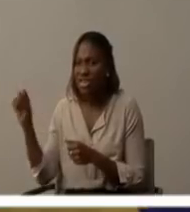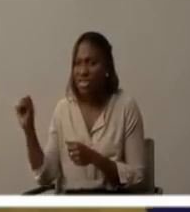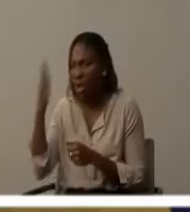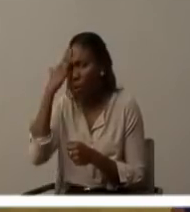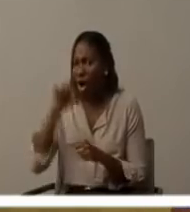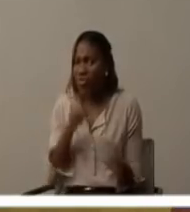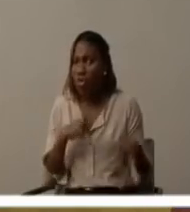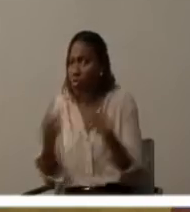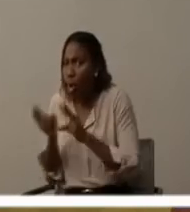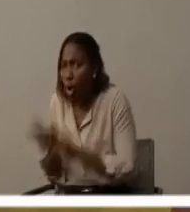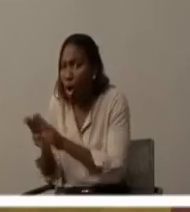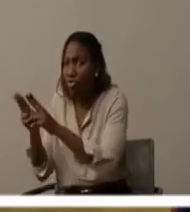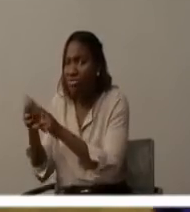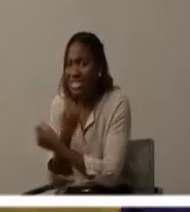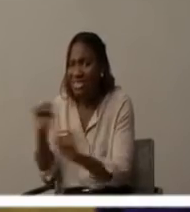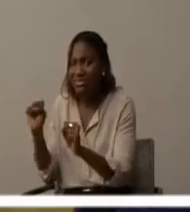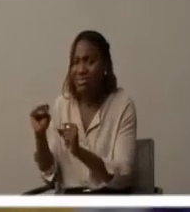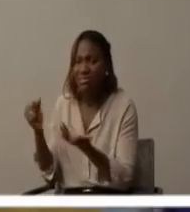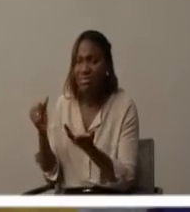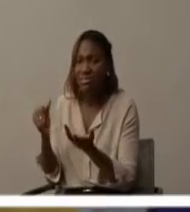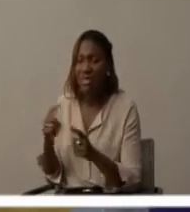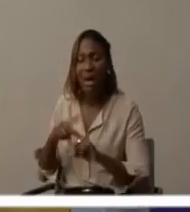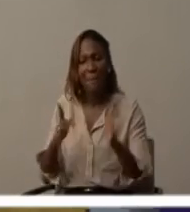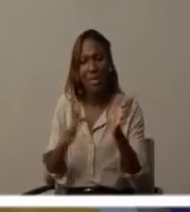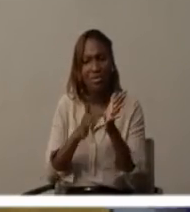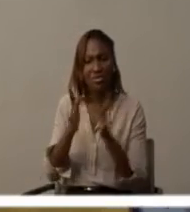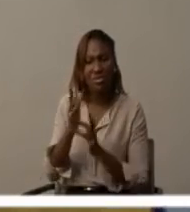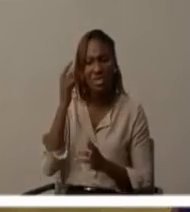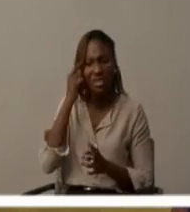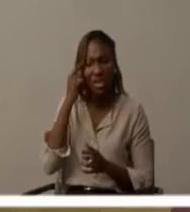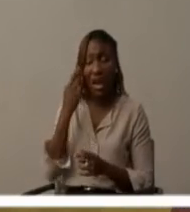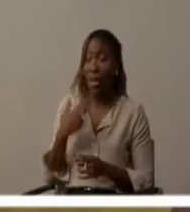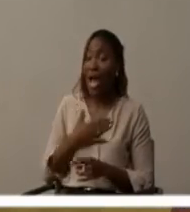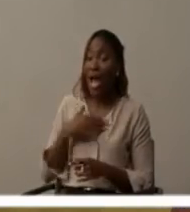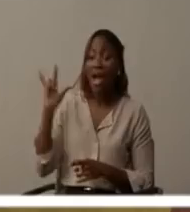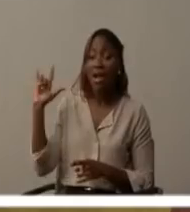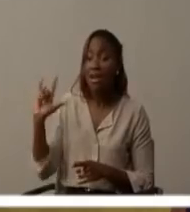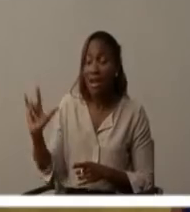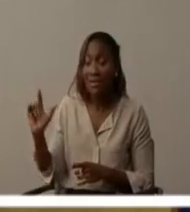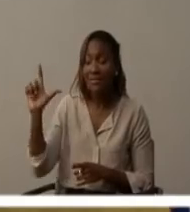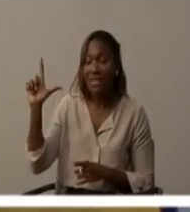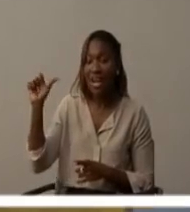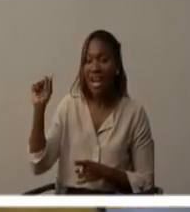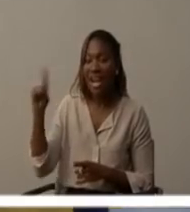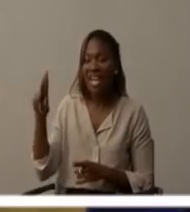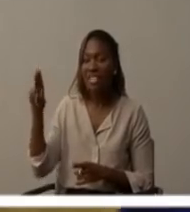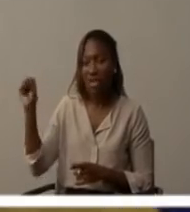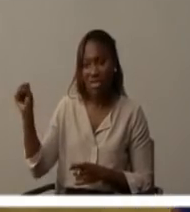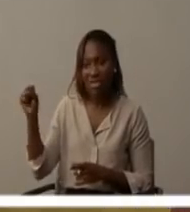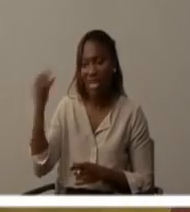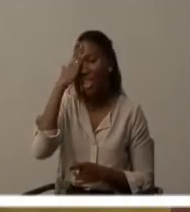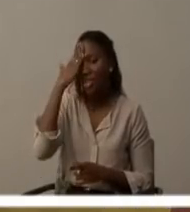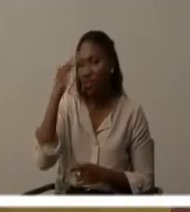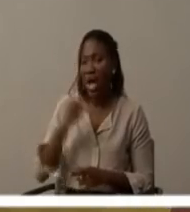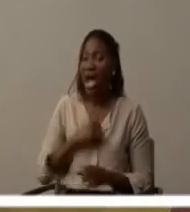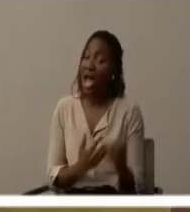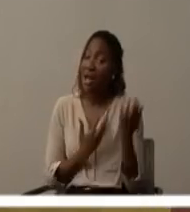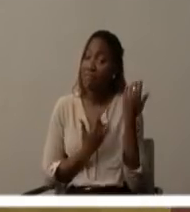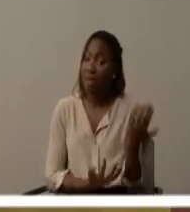figure that logic out. Because I love him, that's why I'm waiting. I'm not rushing to help